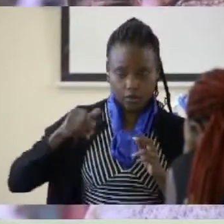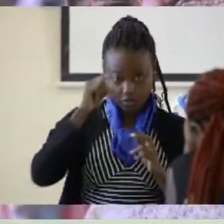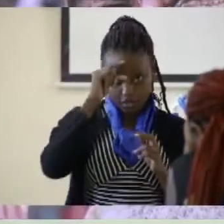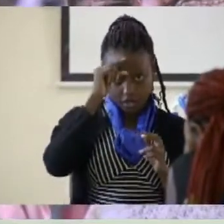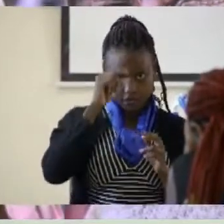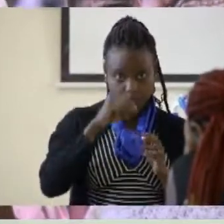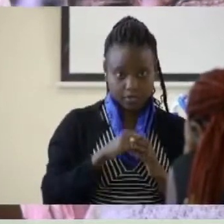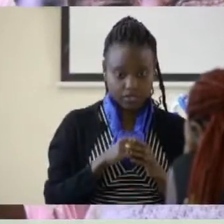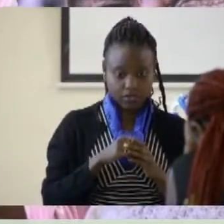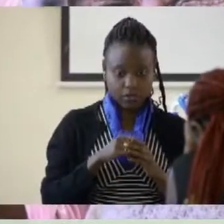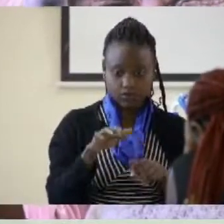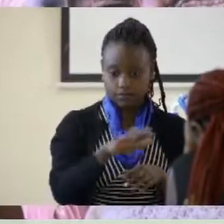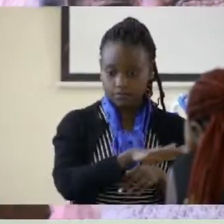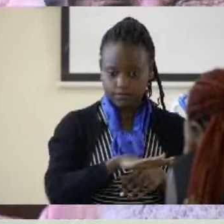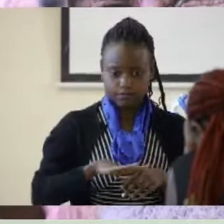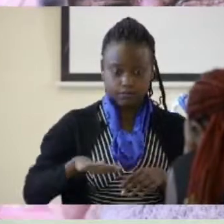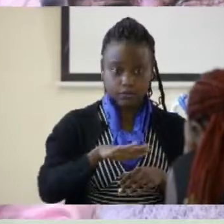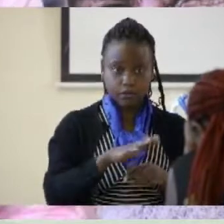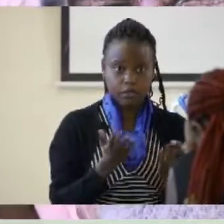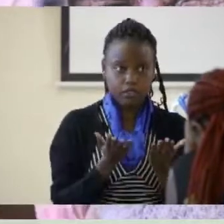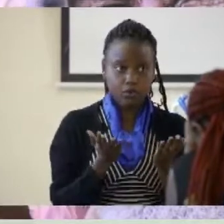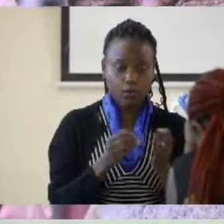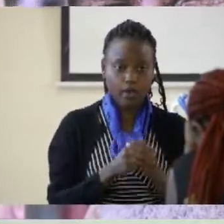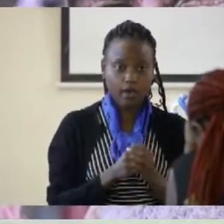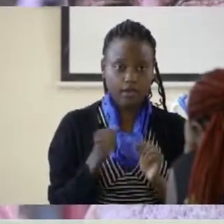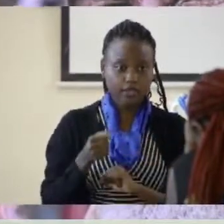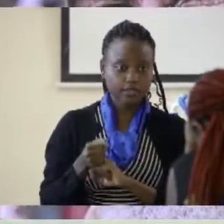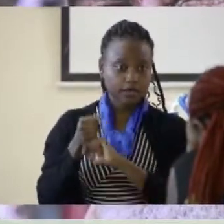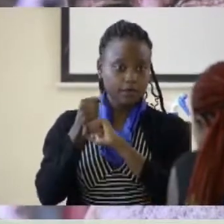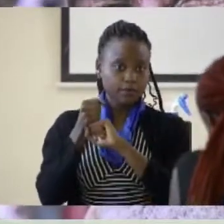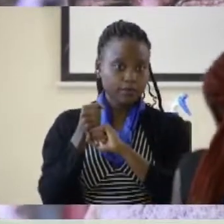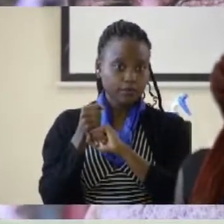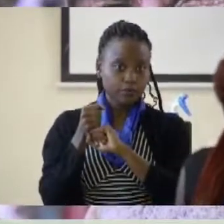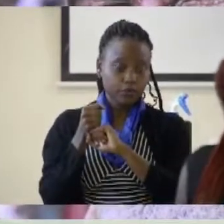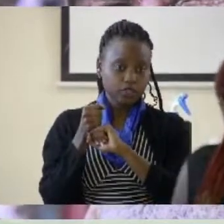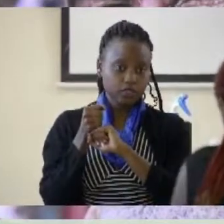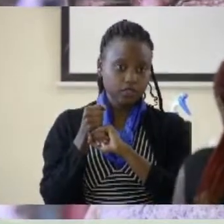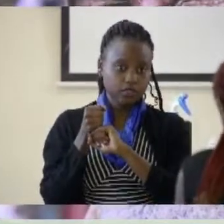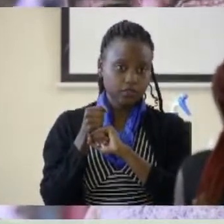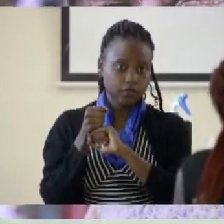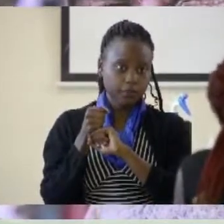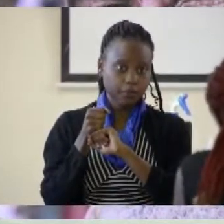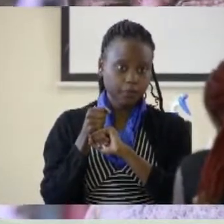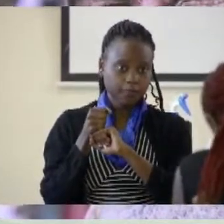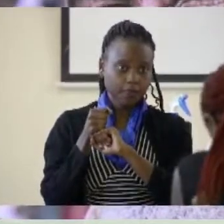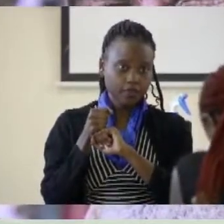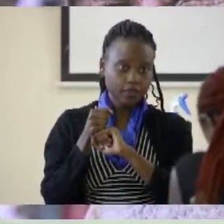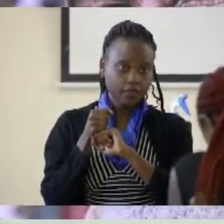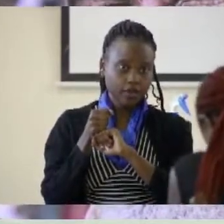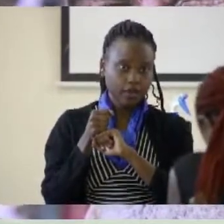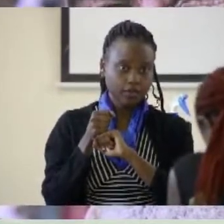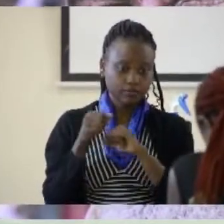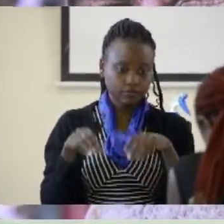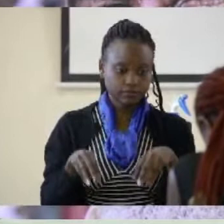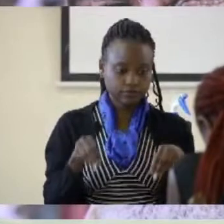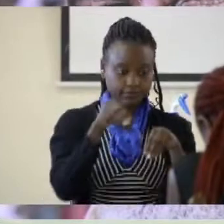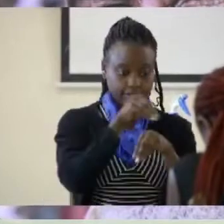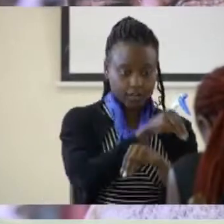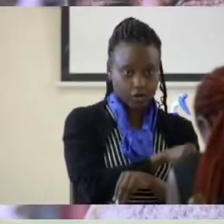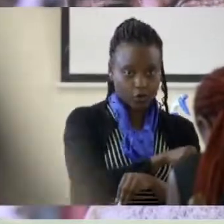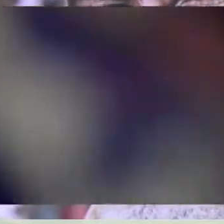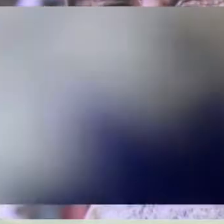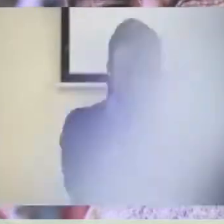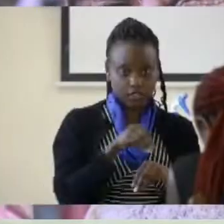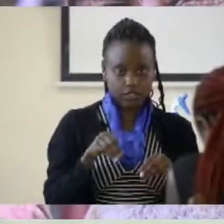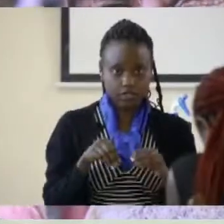their space in supporting the provincial, the reorganized, I didn't want to use defunct because it's still